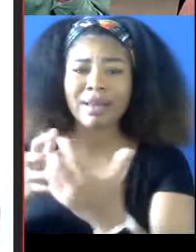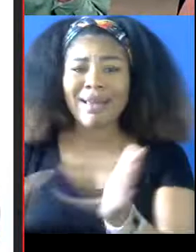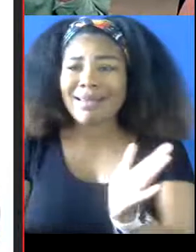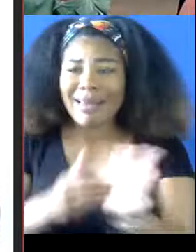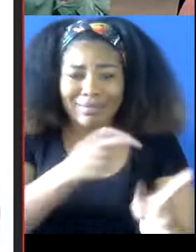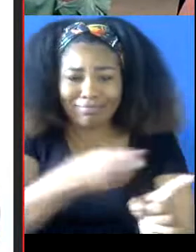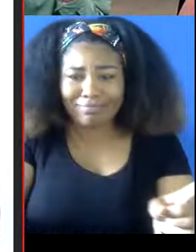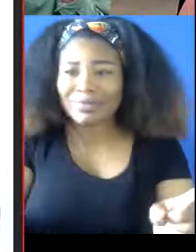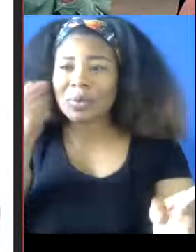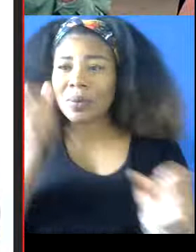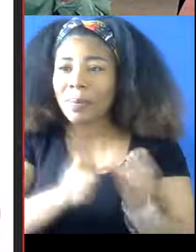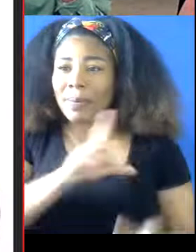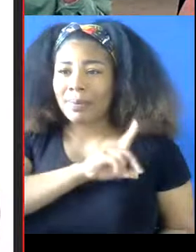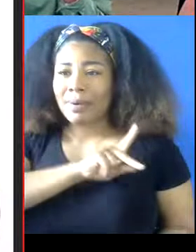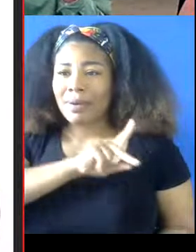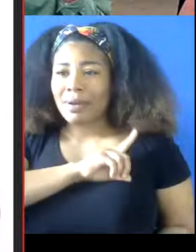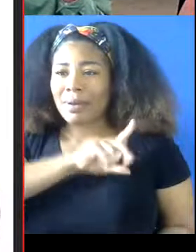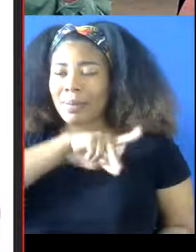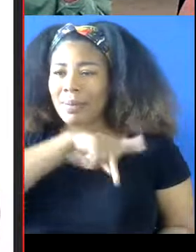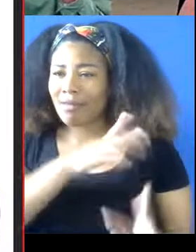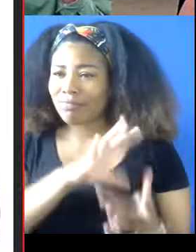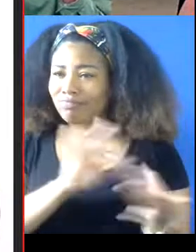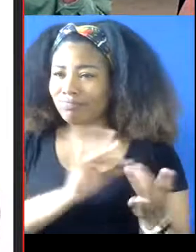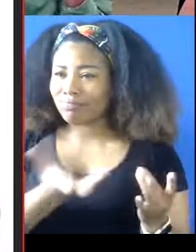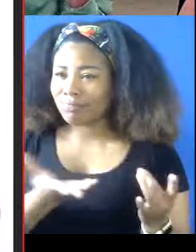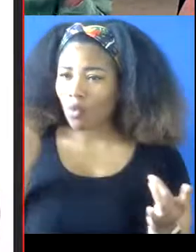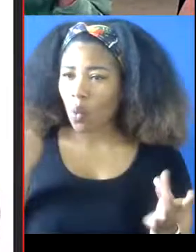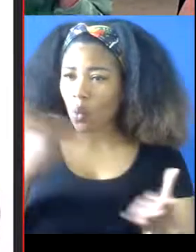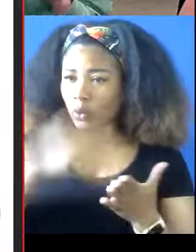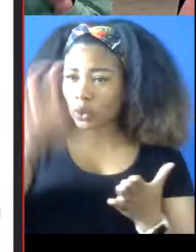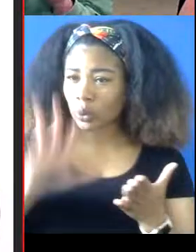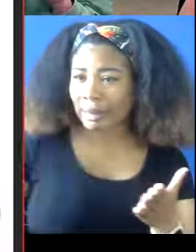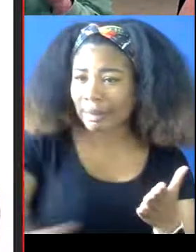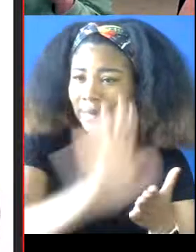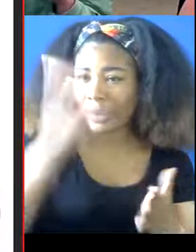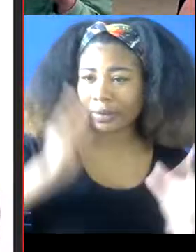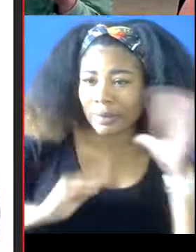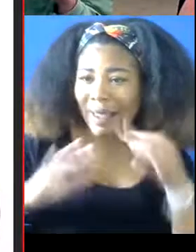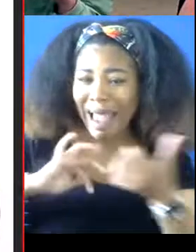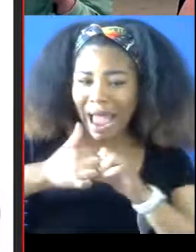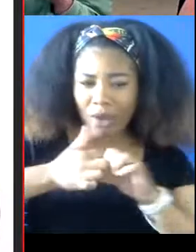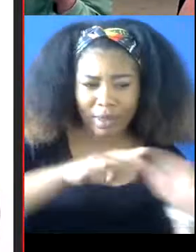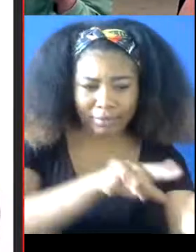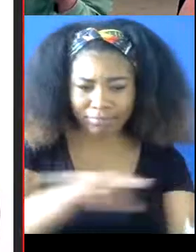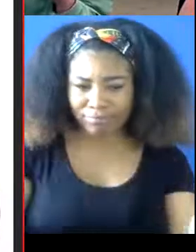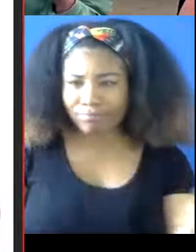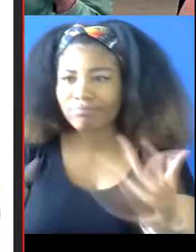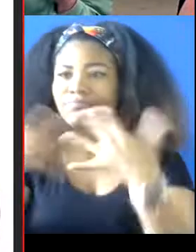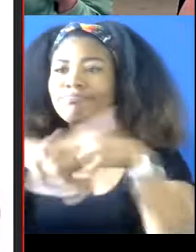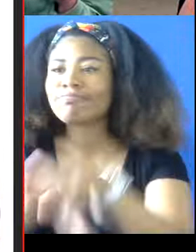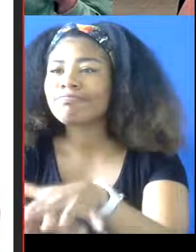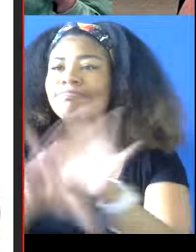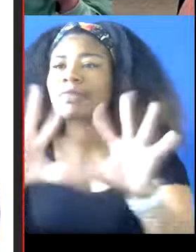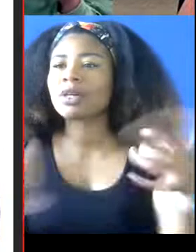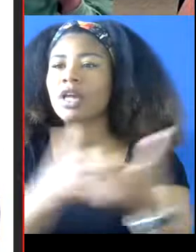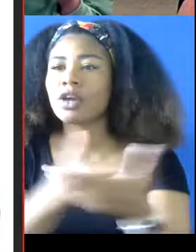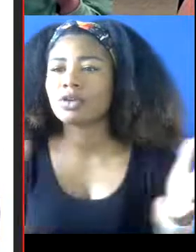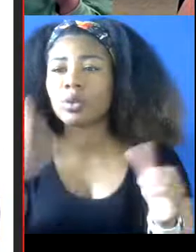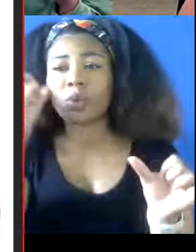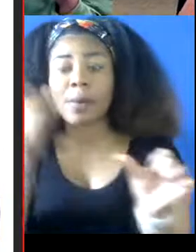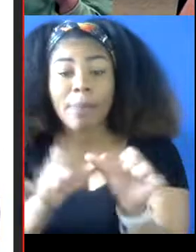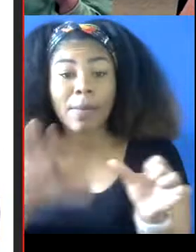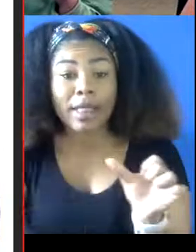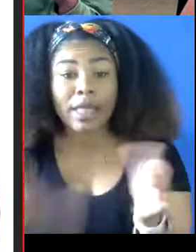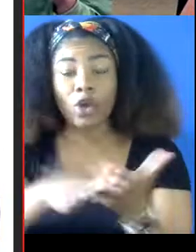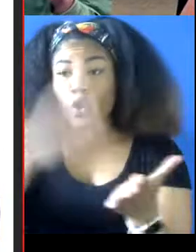their uniqueness? Again, a lot to consider, right? Between differentiating for learning differences and holistically